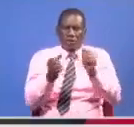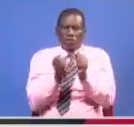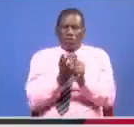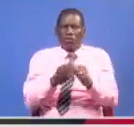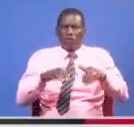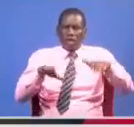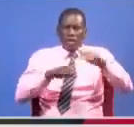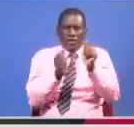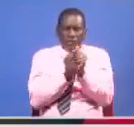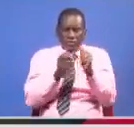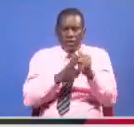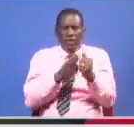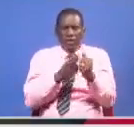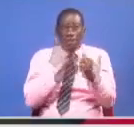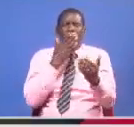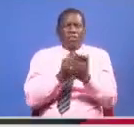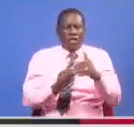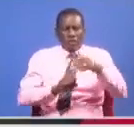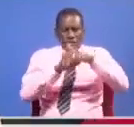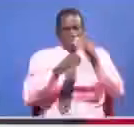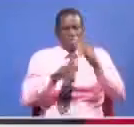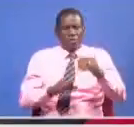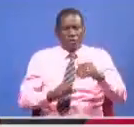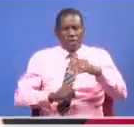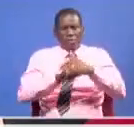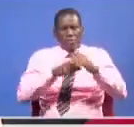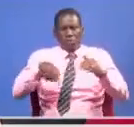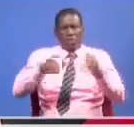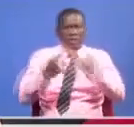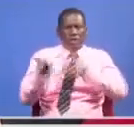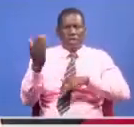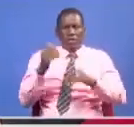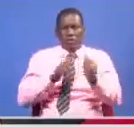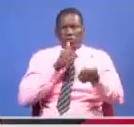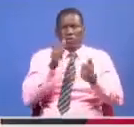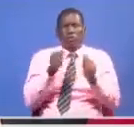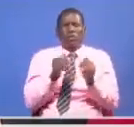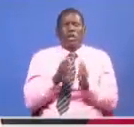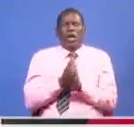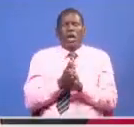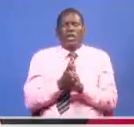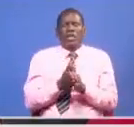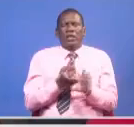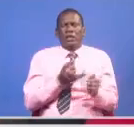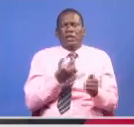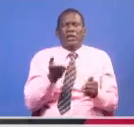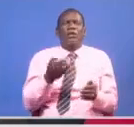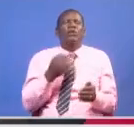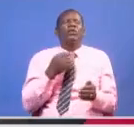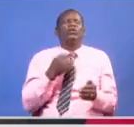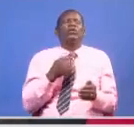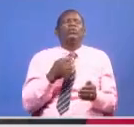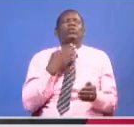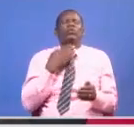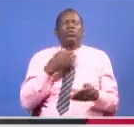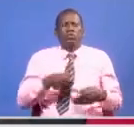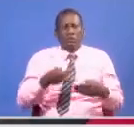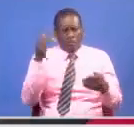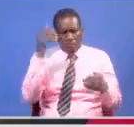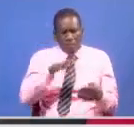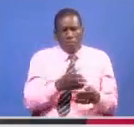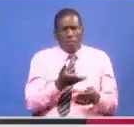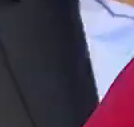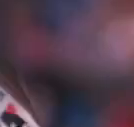you to our fans. They stood strong with us throughout last season, and we want to kurudisha mkono to them.